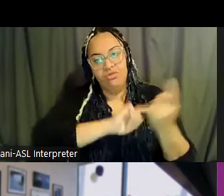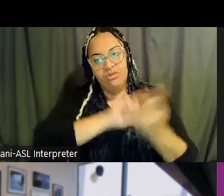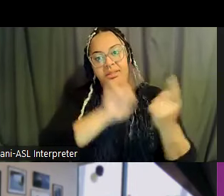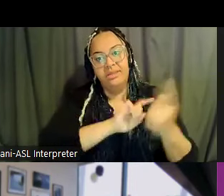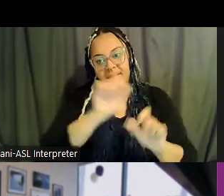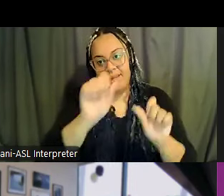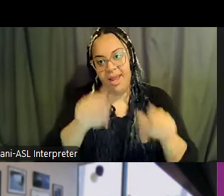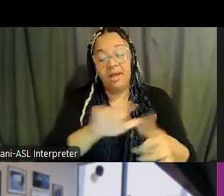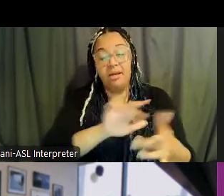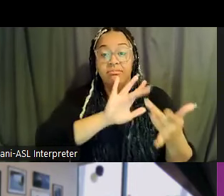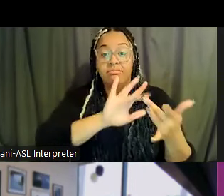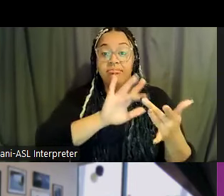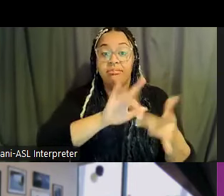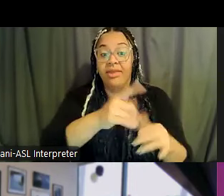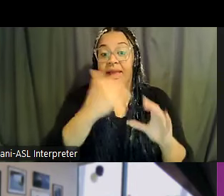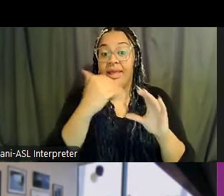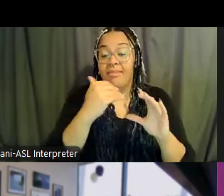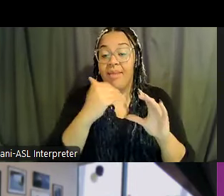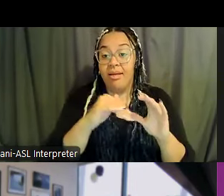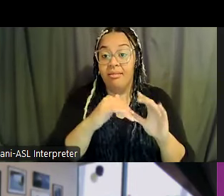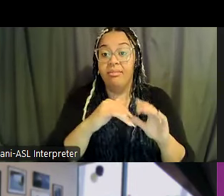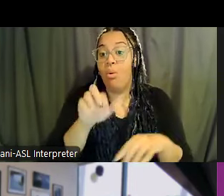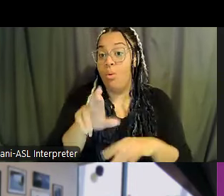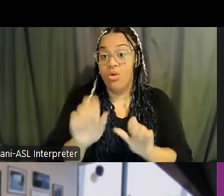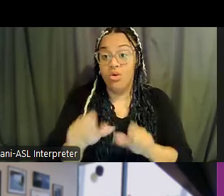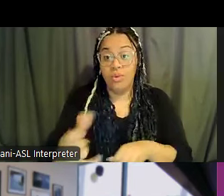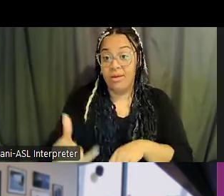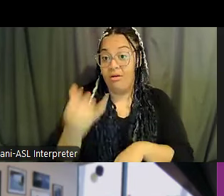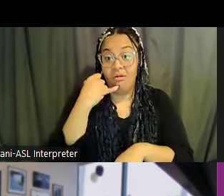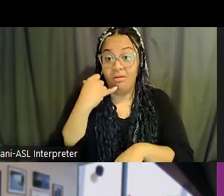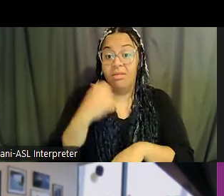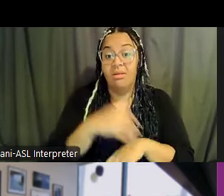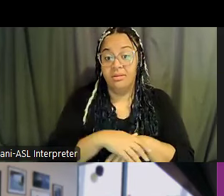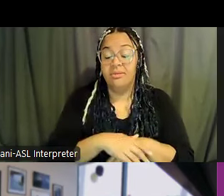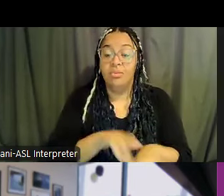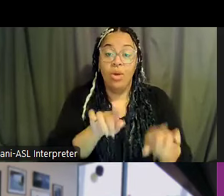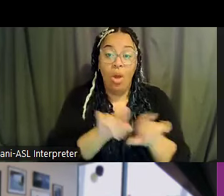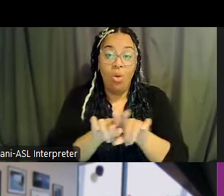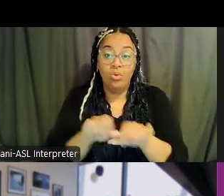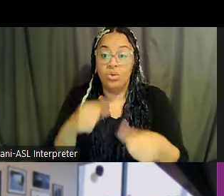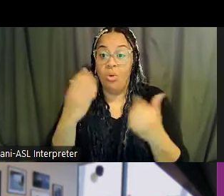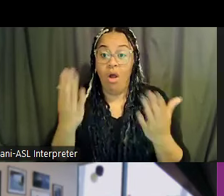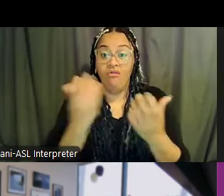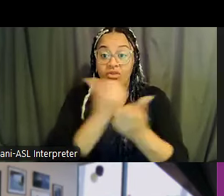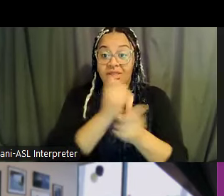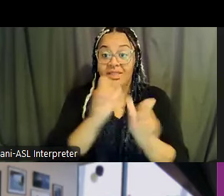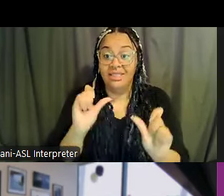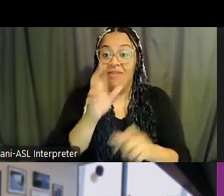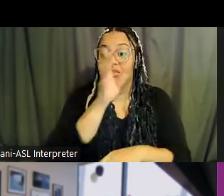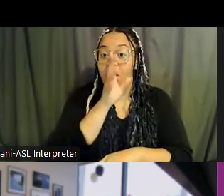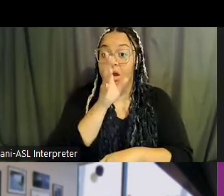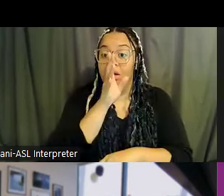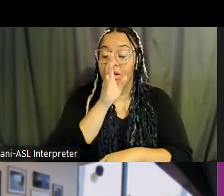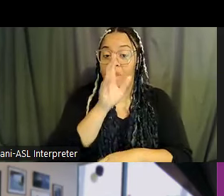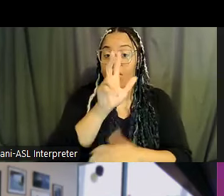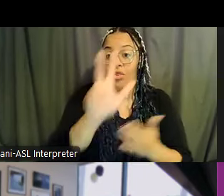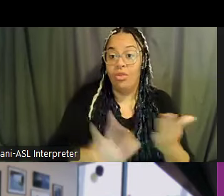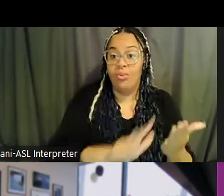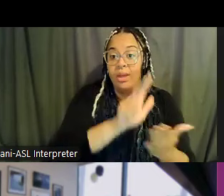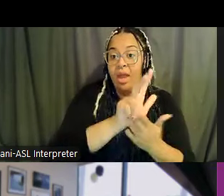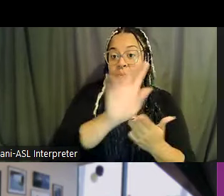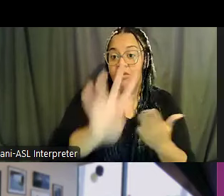that email listed, or you can call. We also offer Safe Talk. It's a 3 to 4 hour